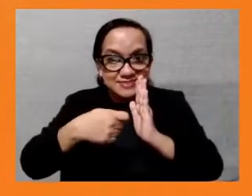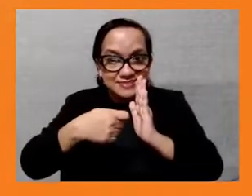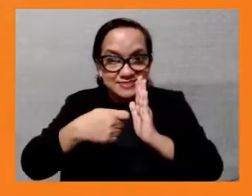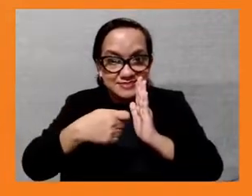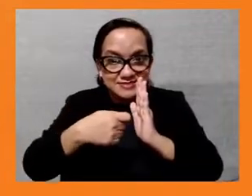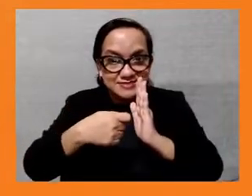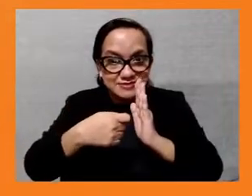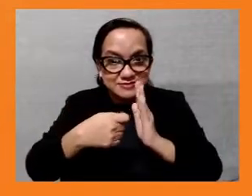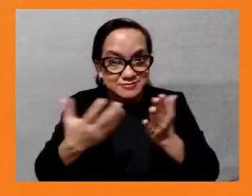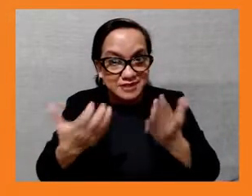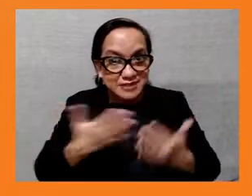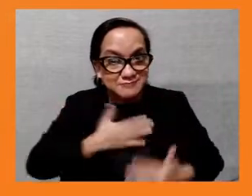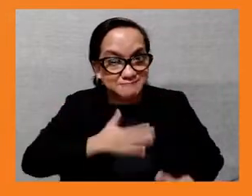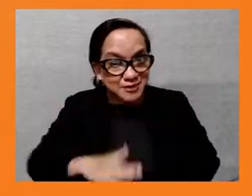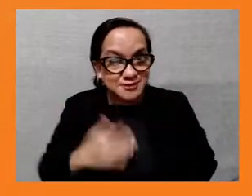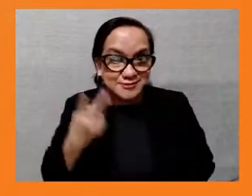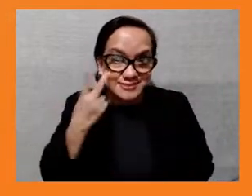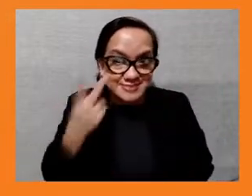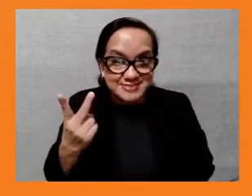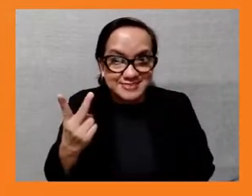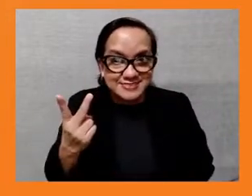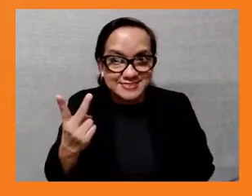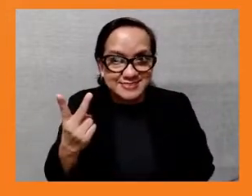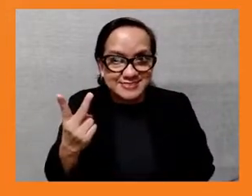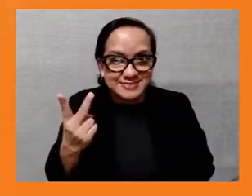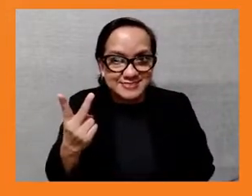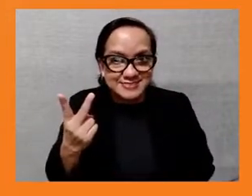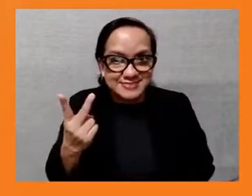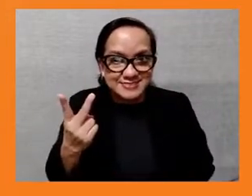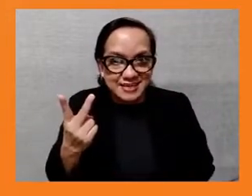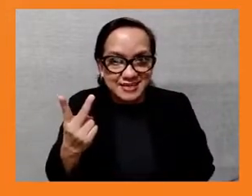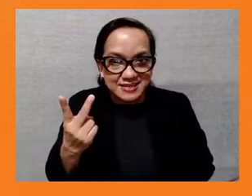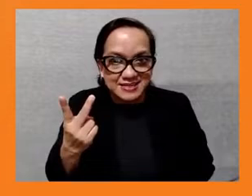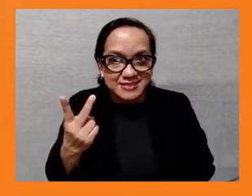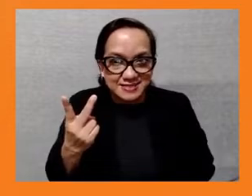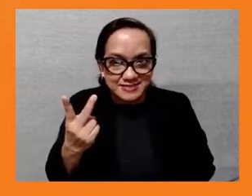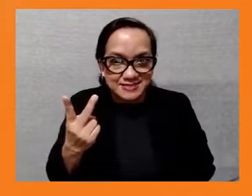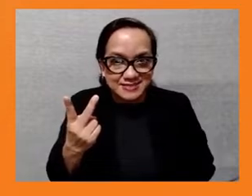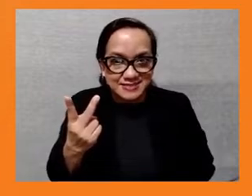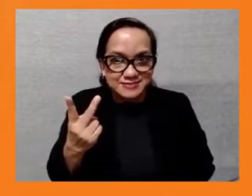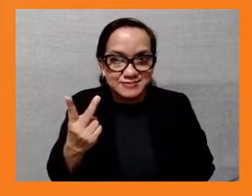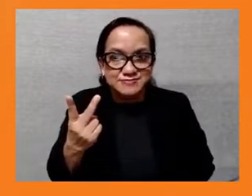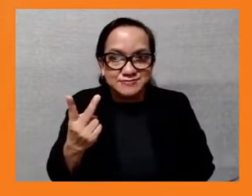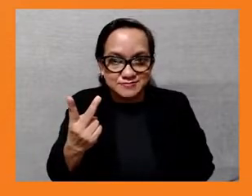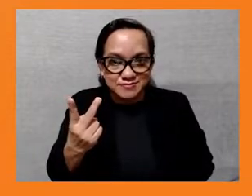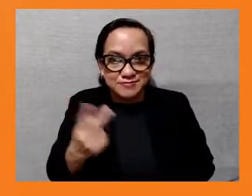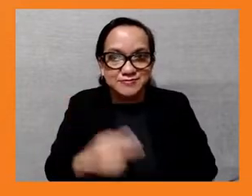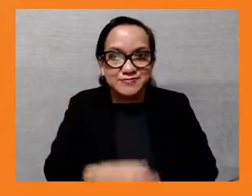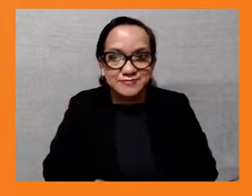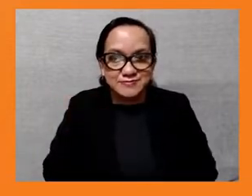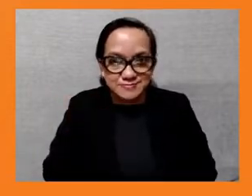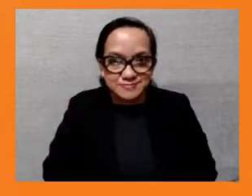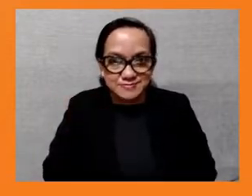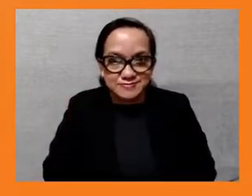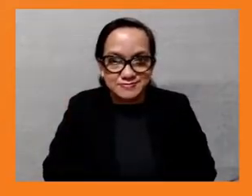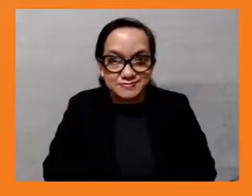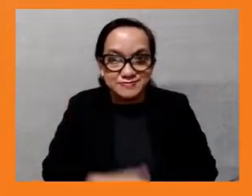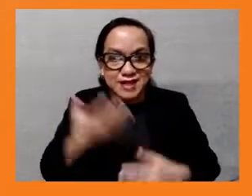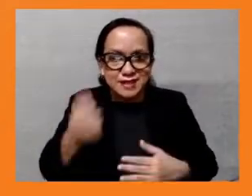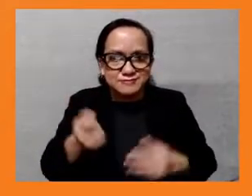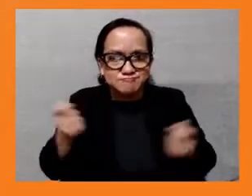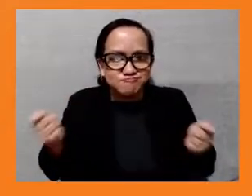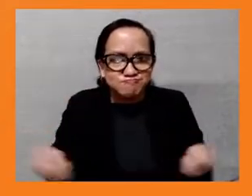This is something that we need to look at several fronts. One, with the new policy, As I mentioned earlier, we are looking at a dedicated standard